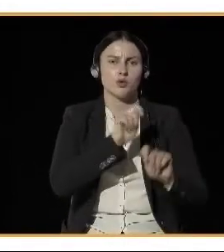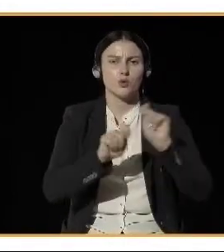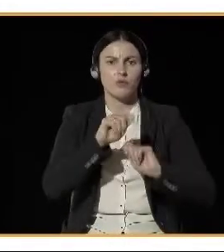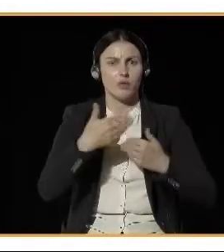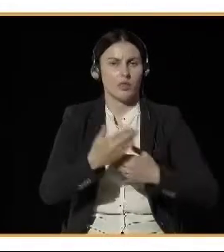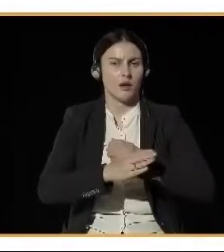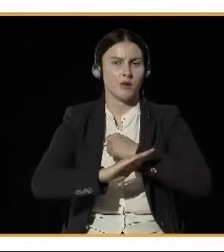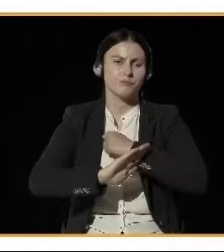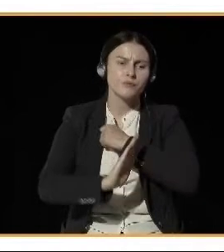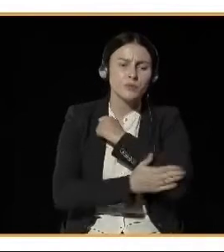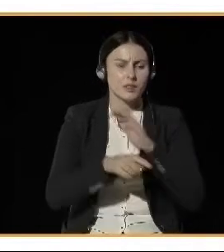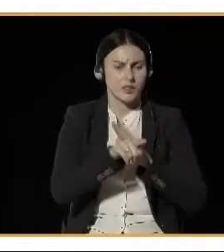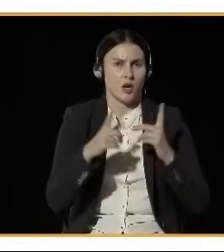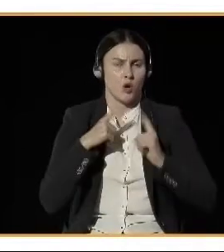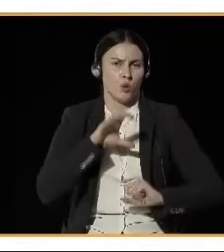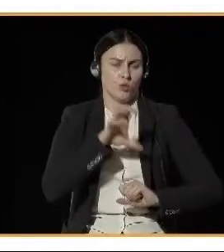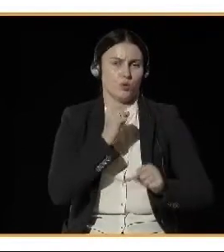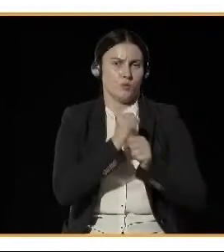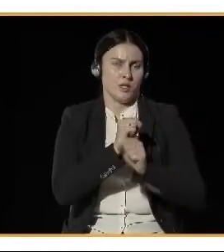in their company.